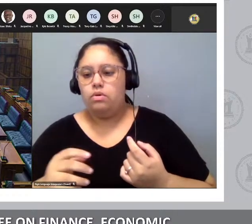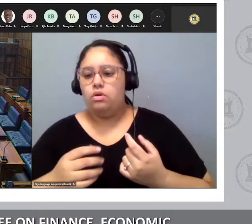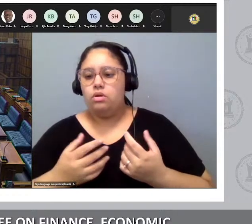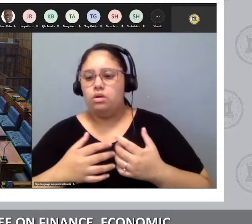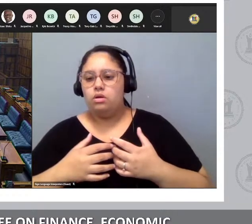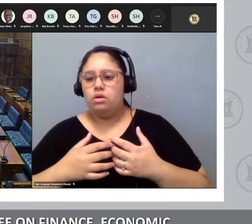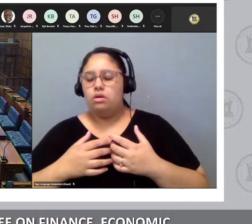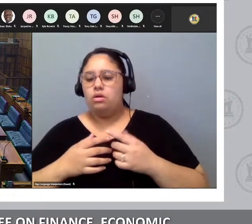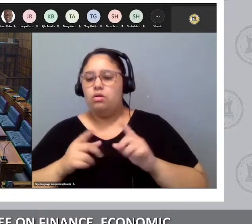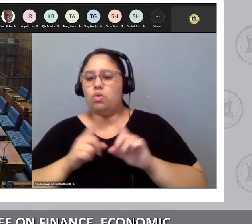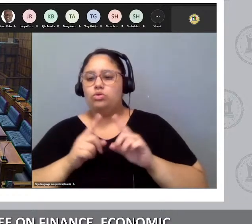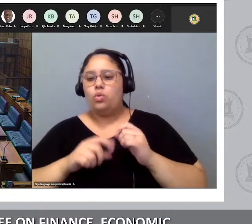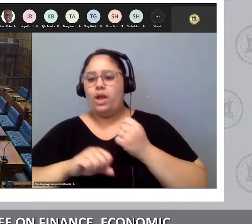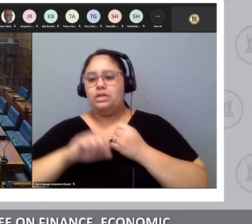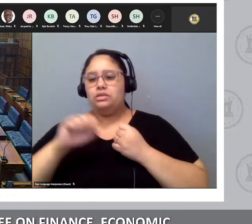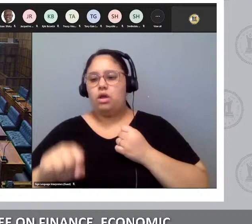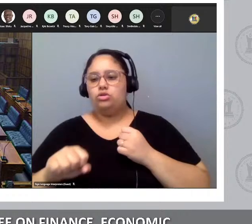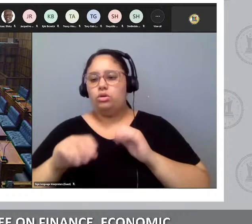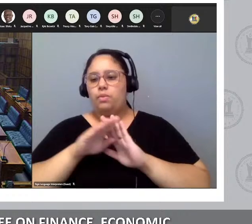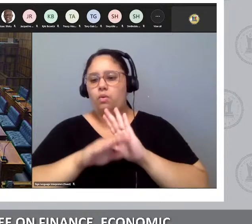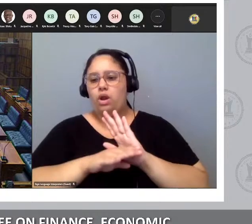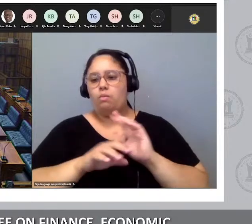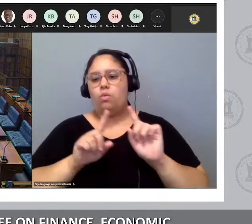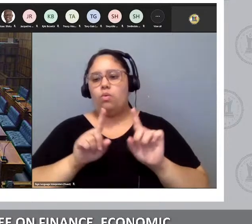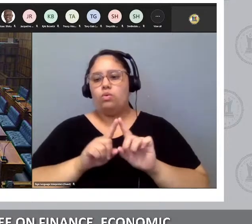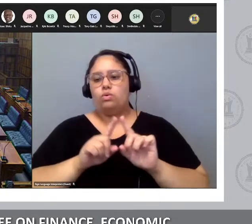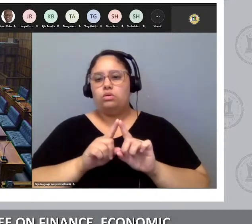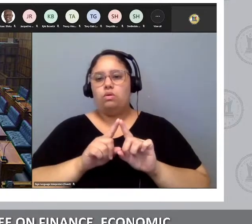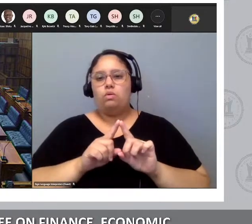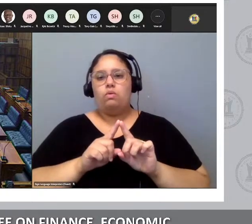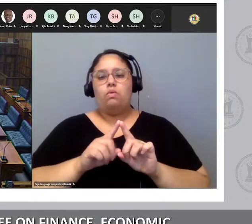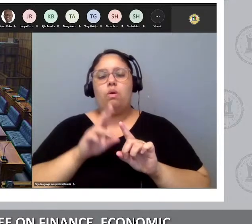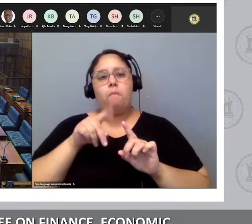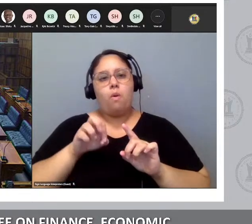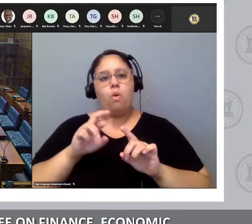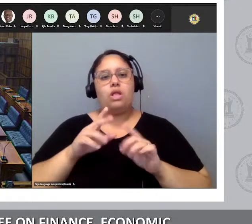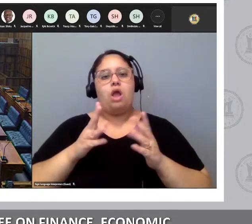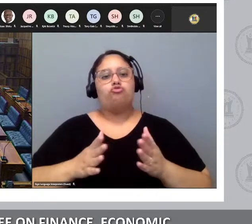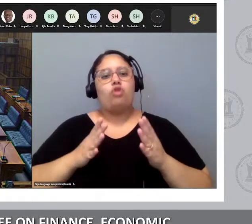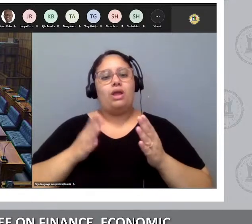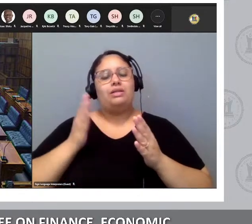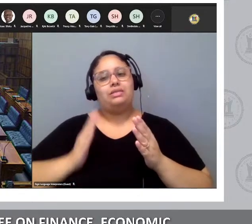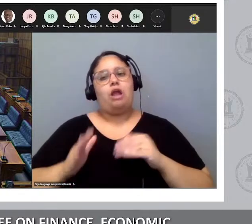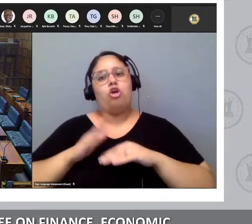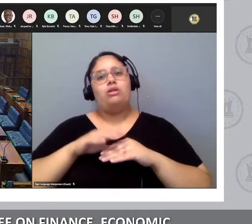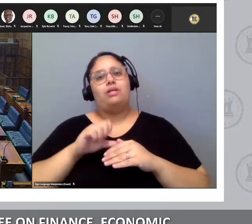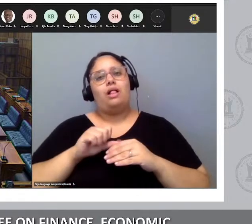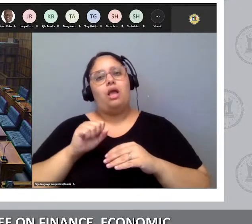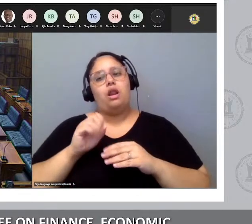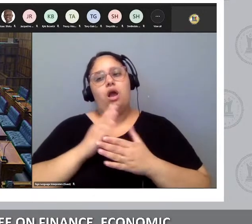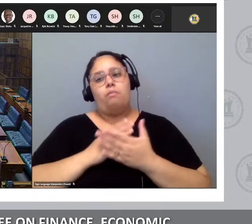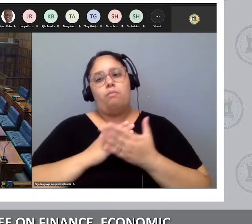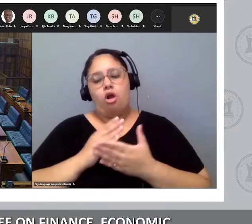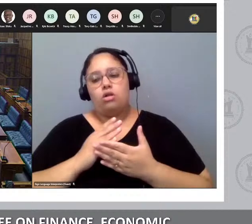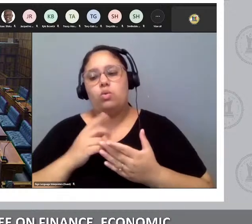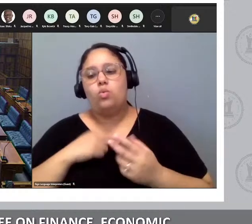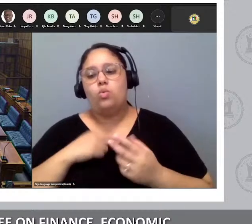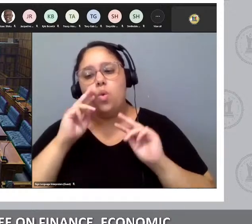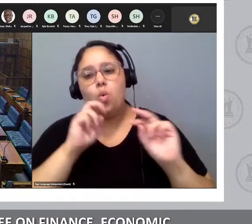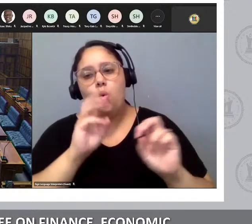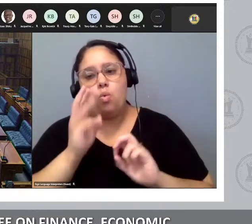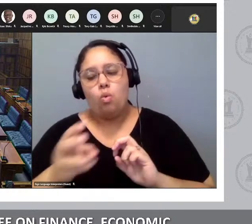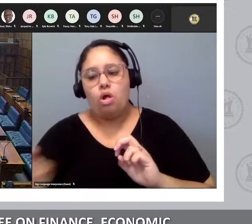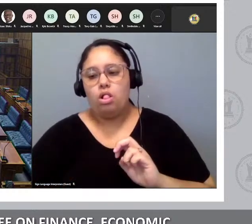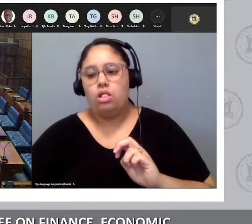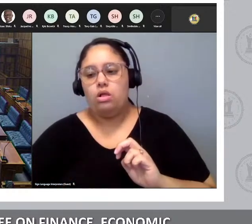expansion program um together with the ports and on the RO side on the Sana portion and we will look at